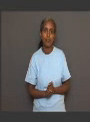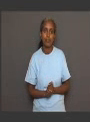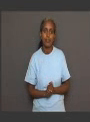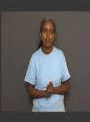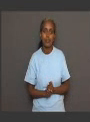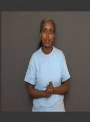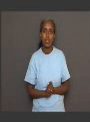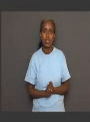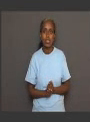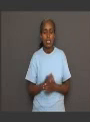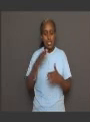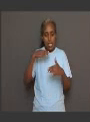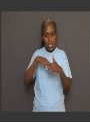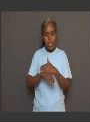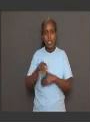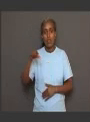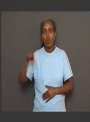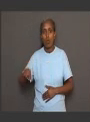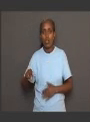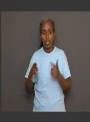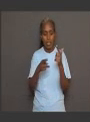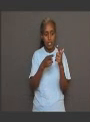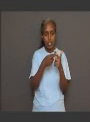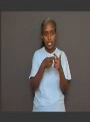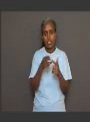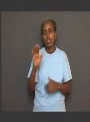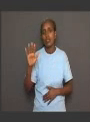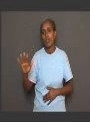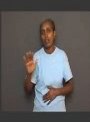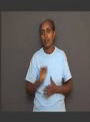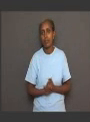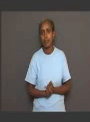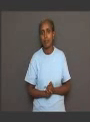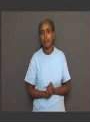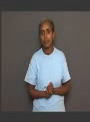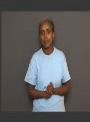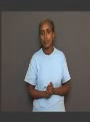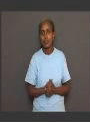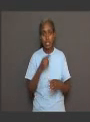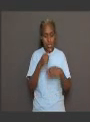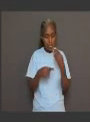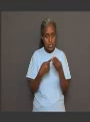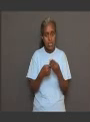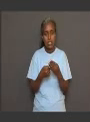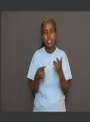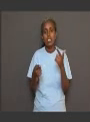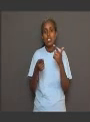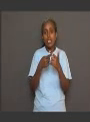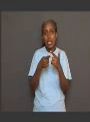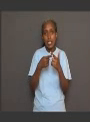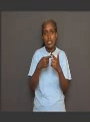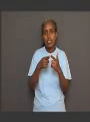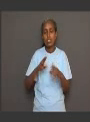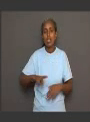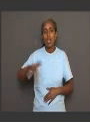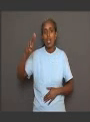8.5. The interquartile range is 5. Since the range is higher for the